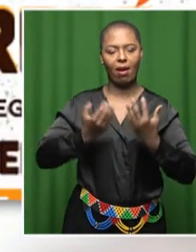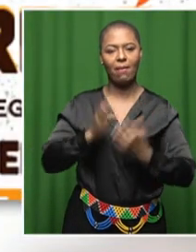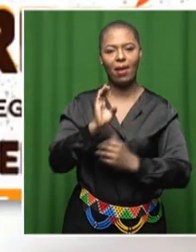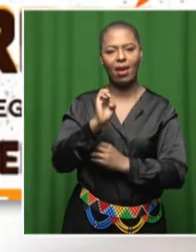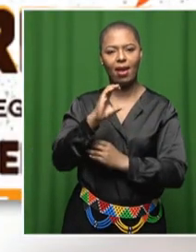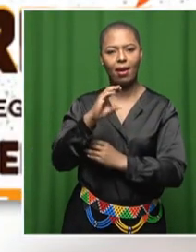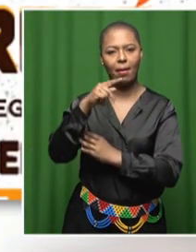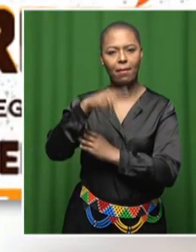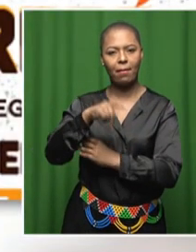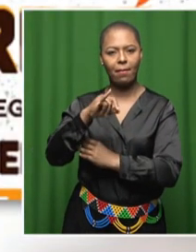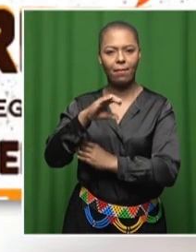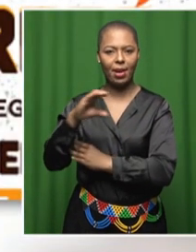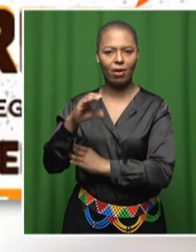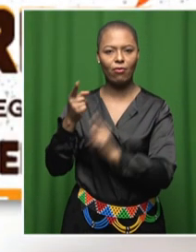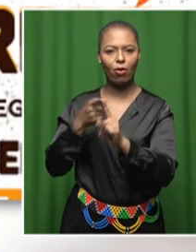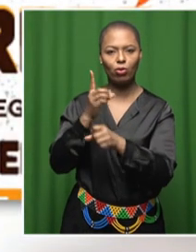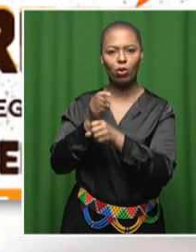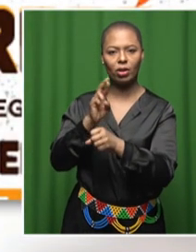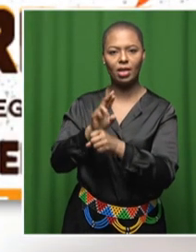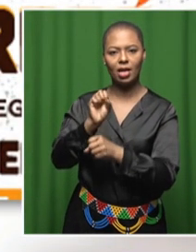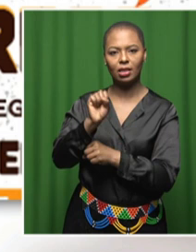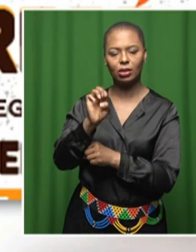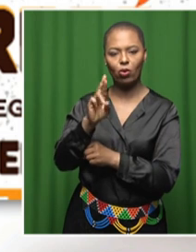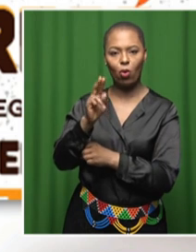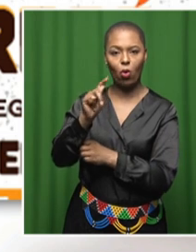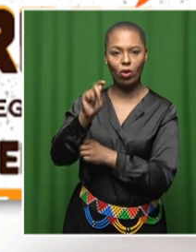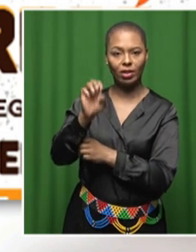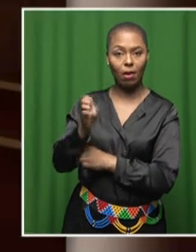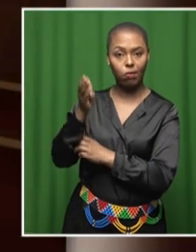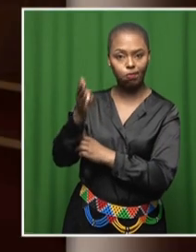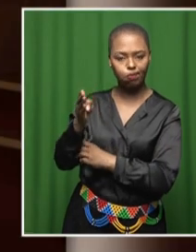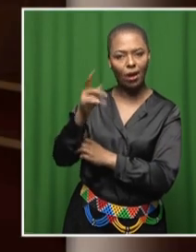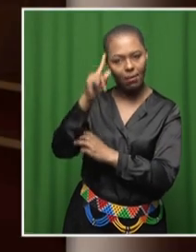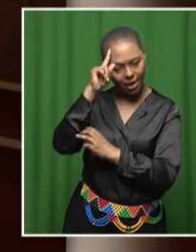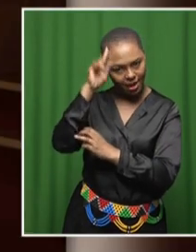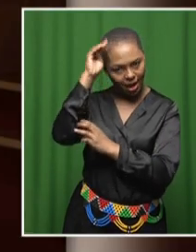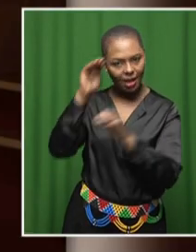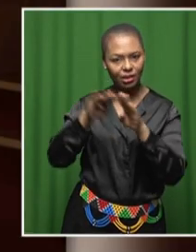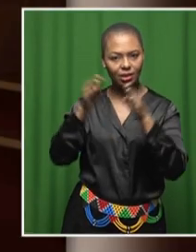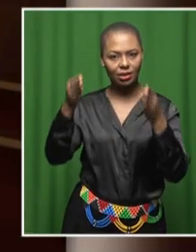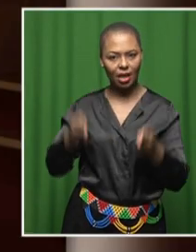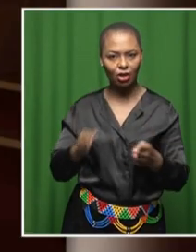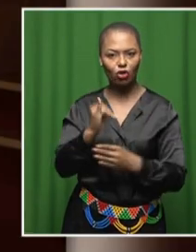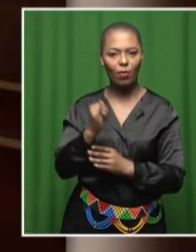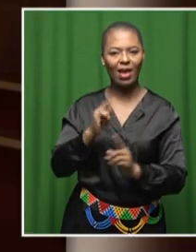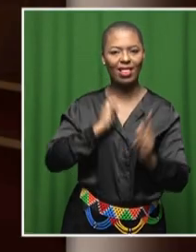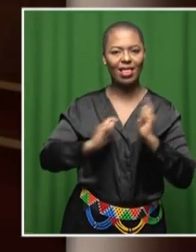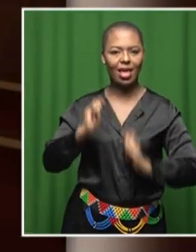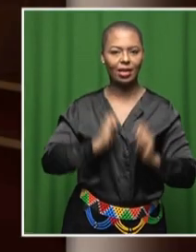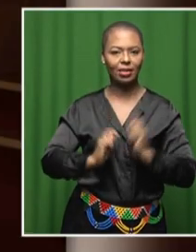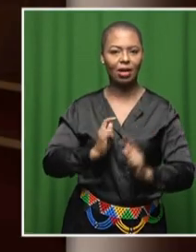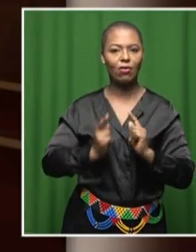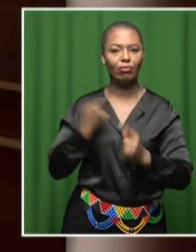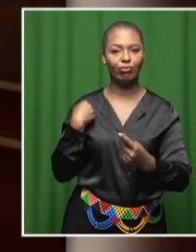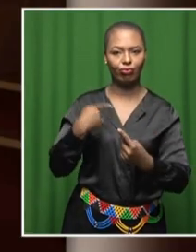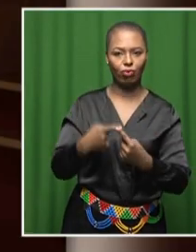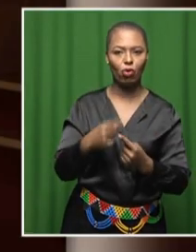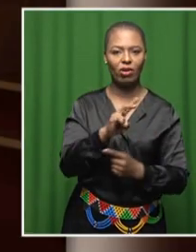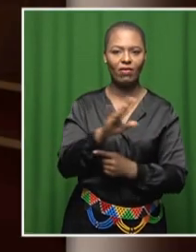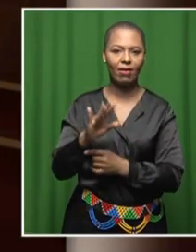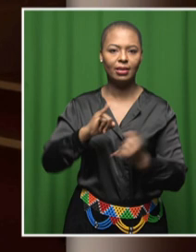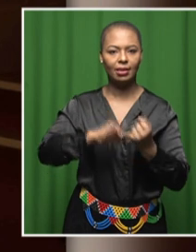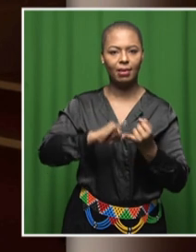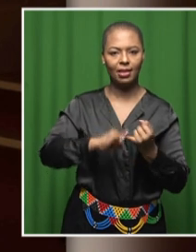Mongane Wally Serote, is currently showing at the Mandela Stage Joburg Theatre until the 25th of September this year as part of the